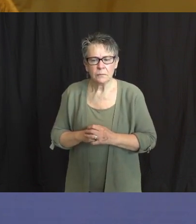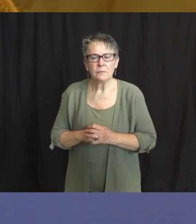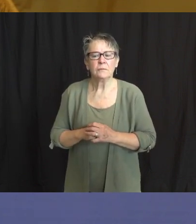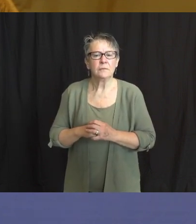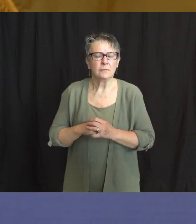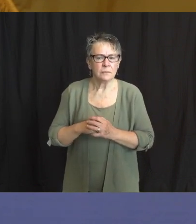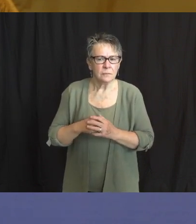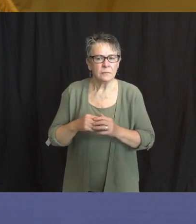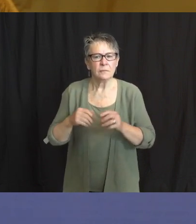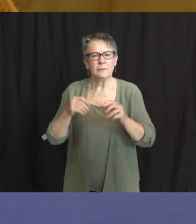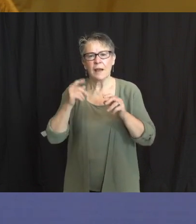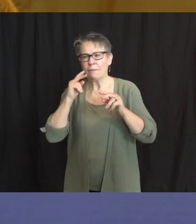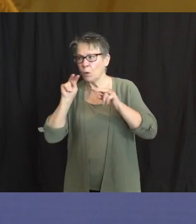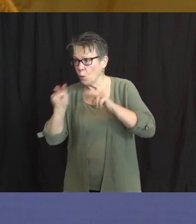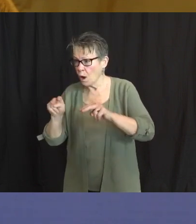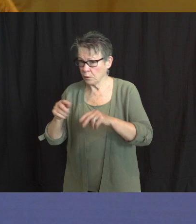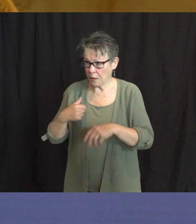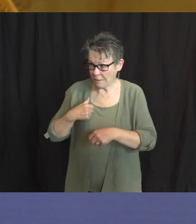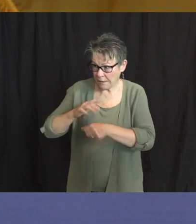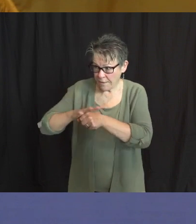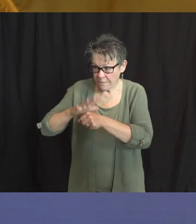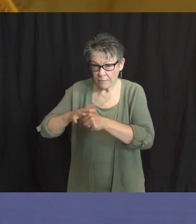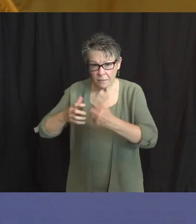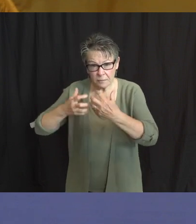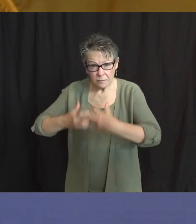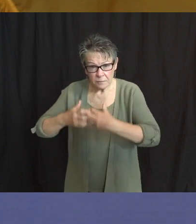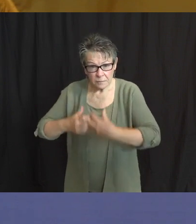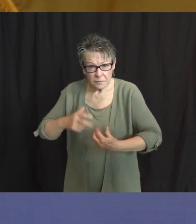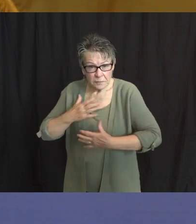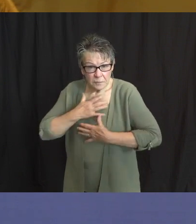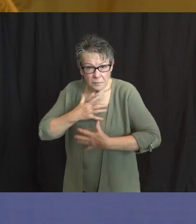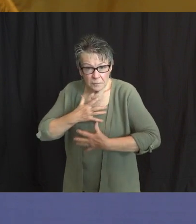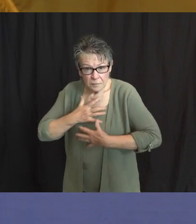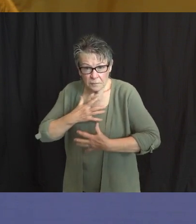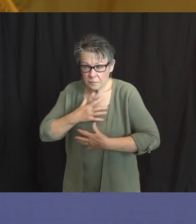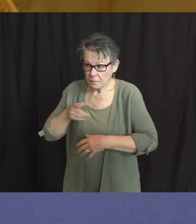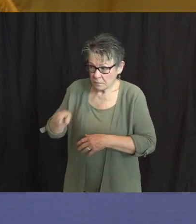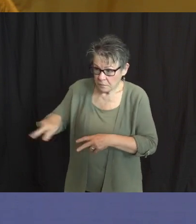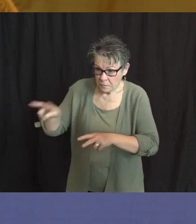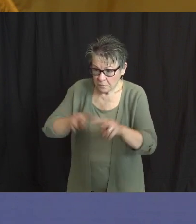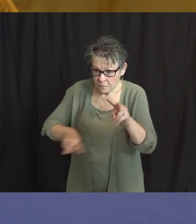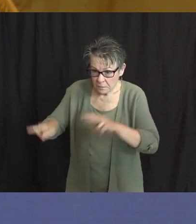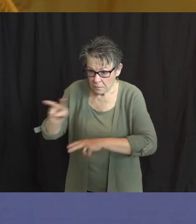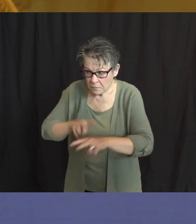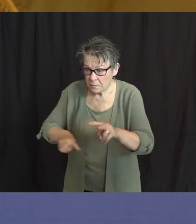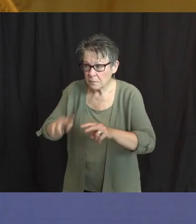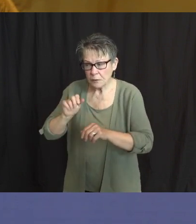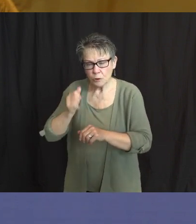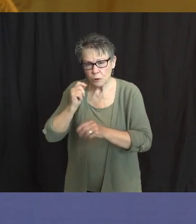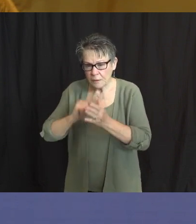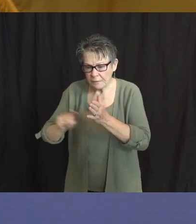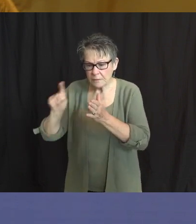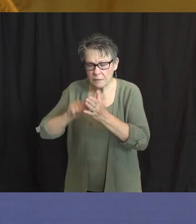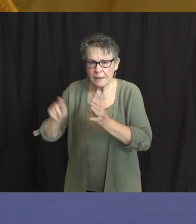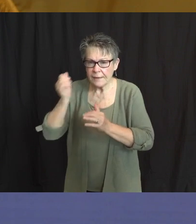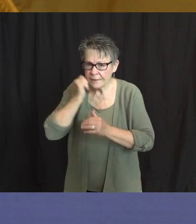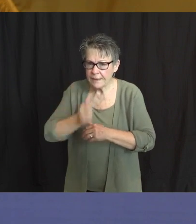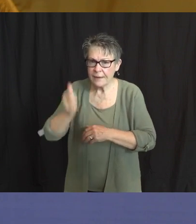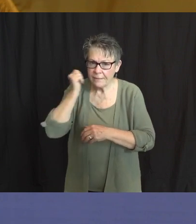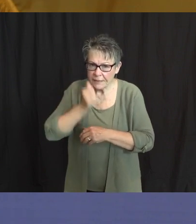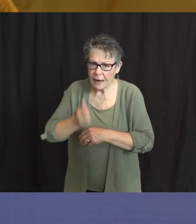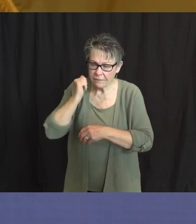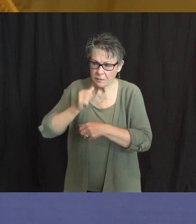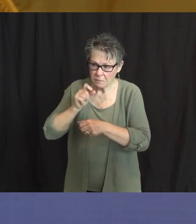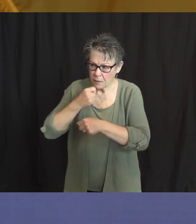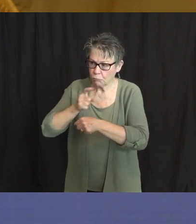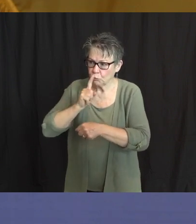Hospitals should have available and staffed ICU, critical care, and medical surgical beds. They are encouraged to